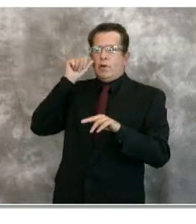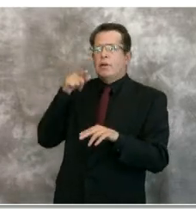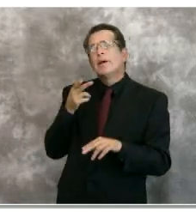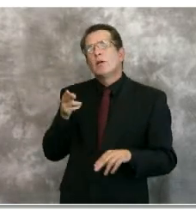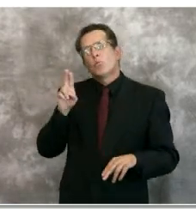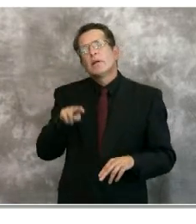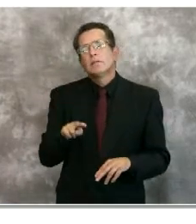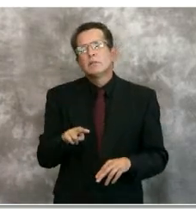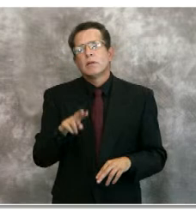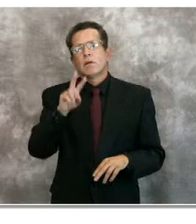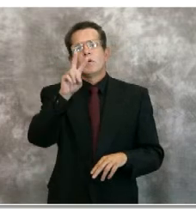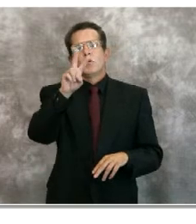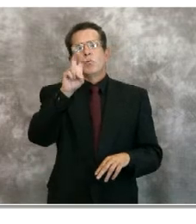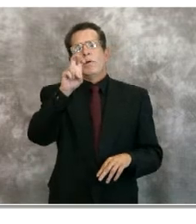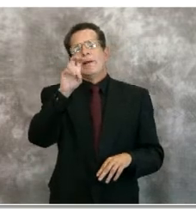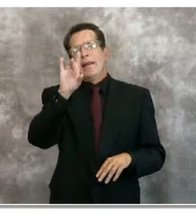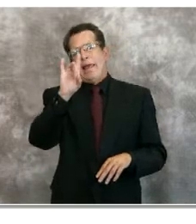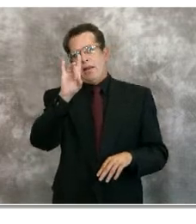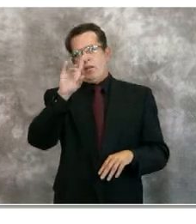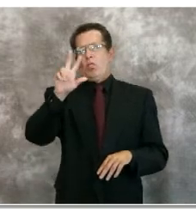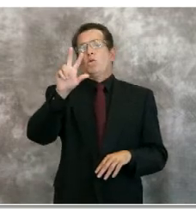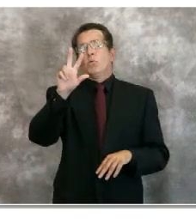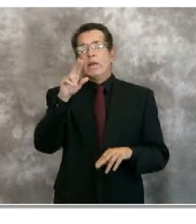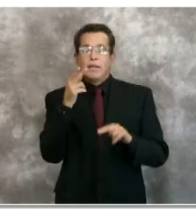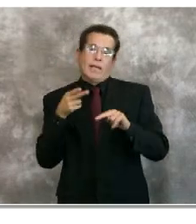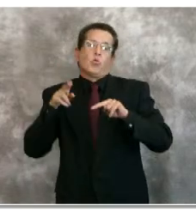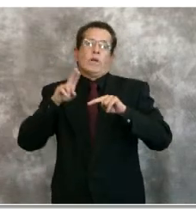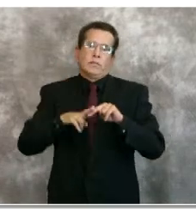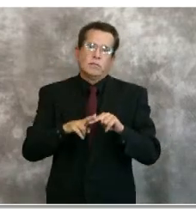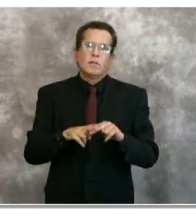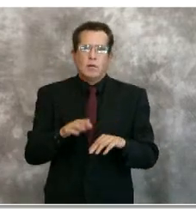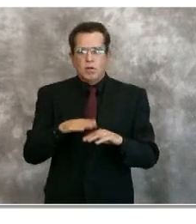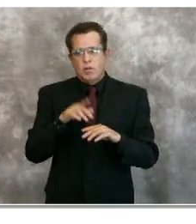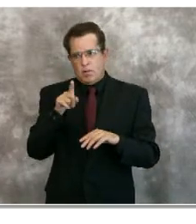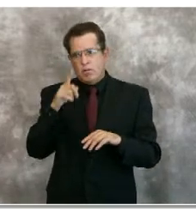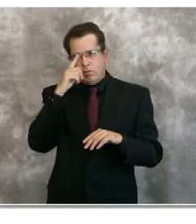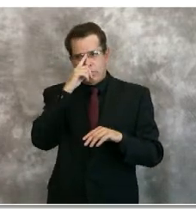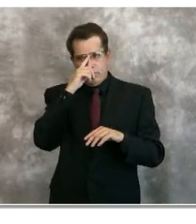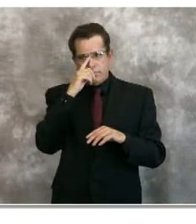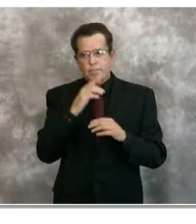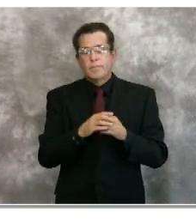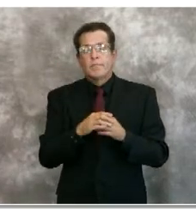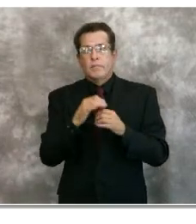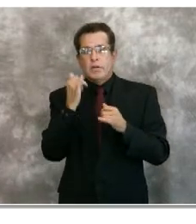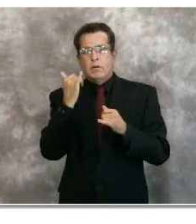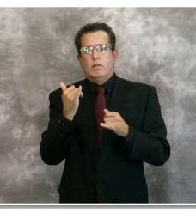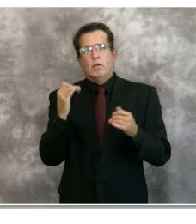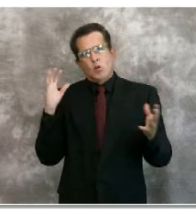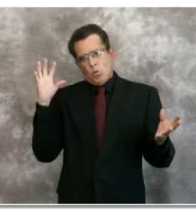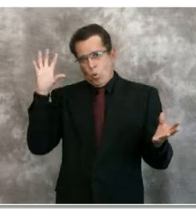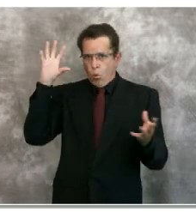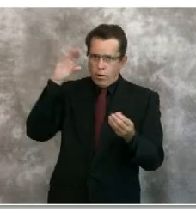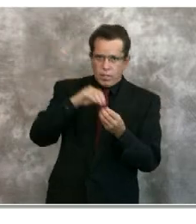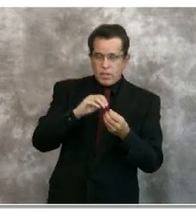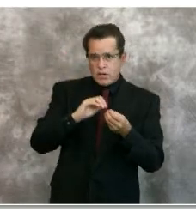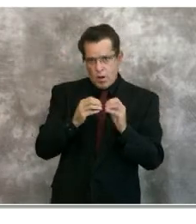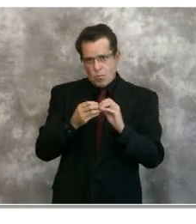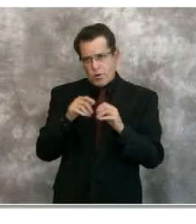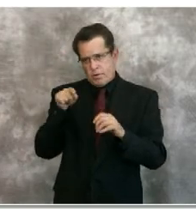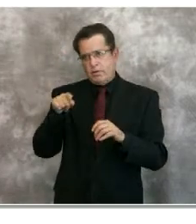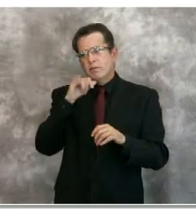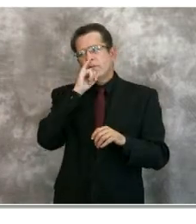report of 283 cases. The overall total number of cases